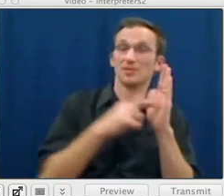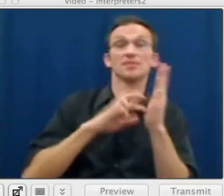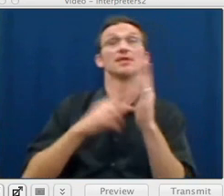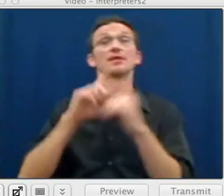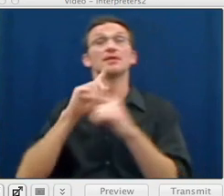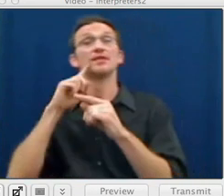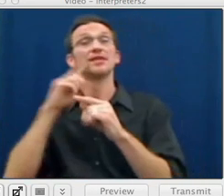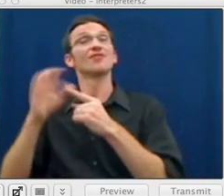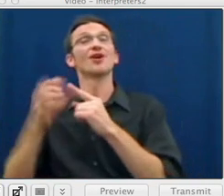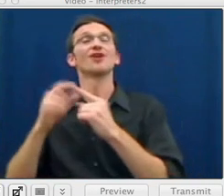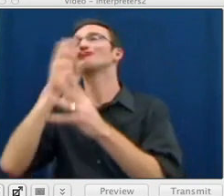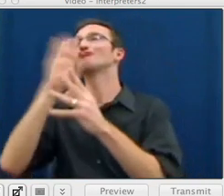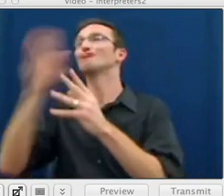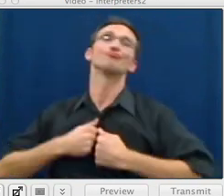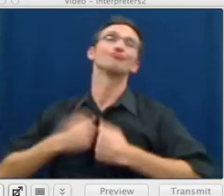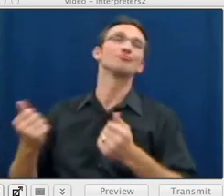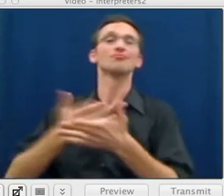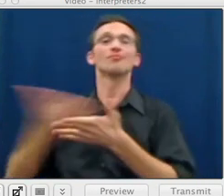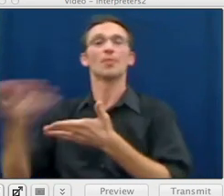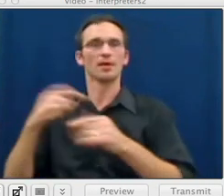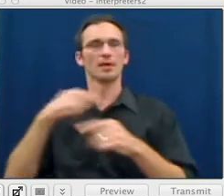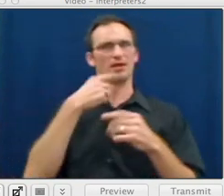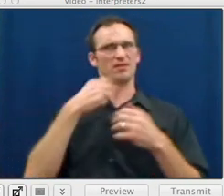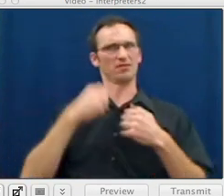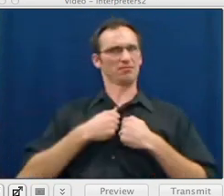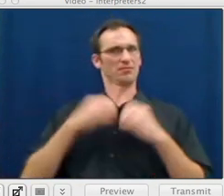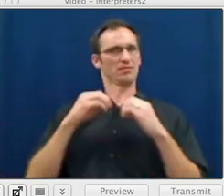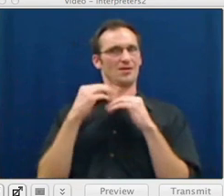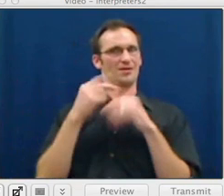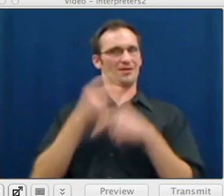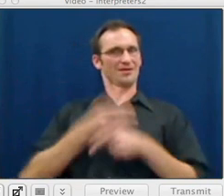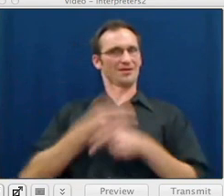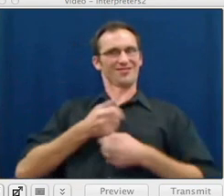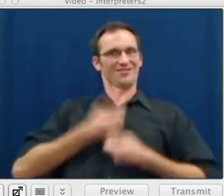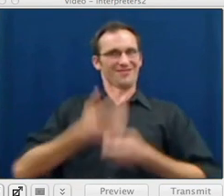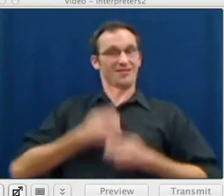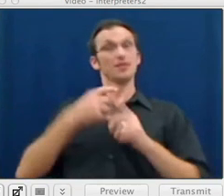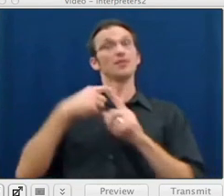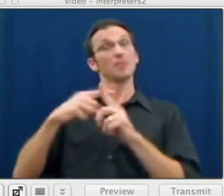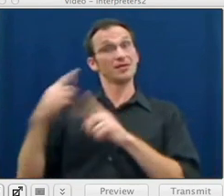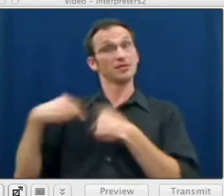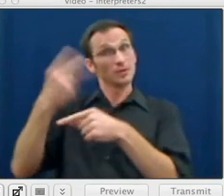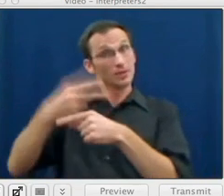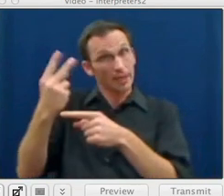has been a developed relationship or a rapport over the 2 days.